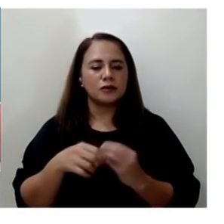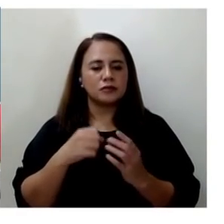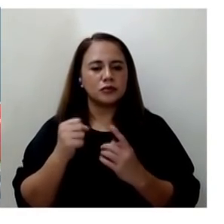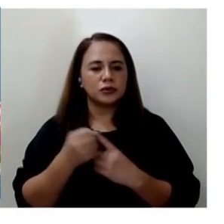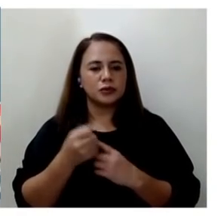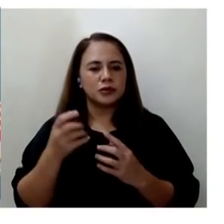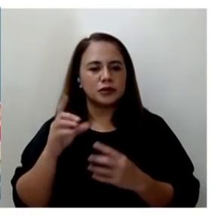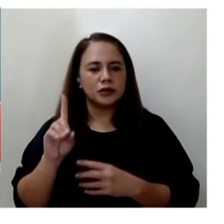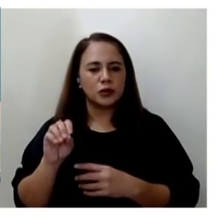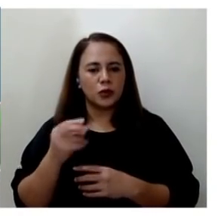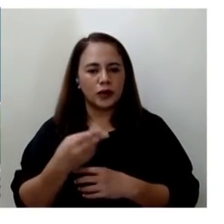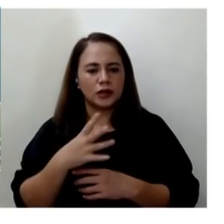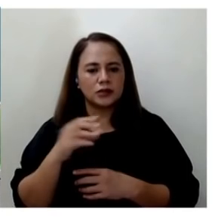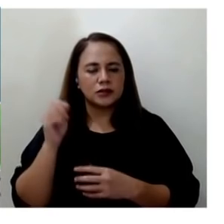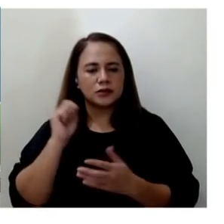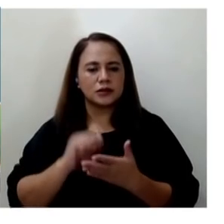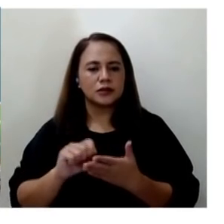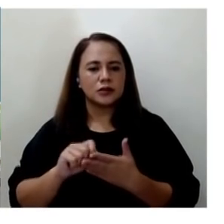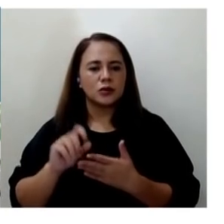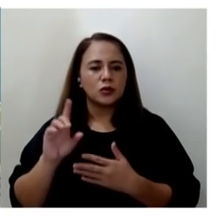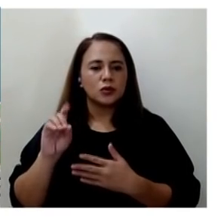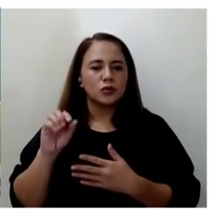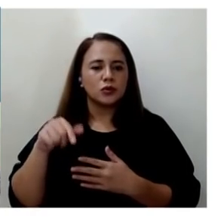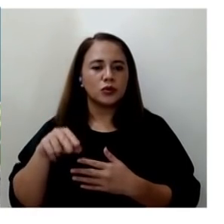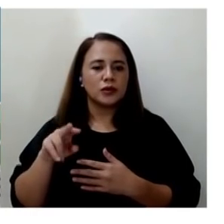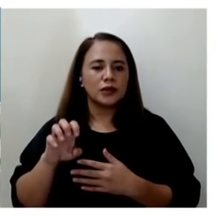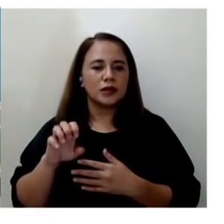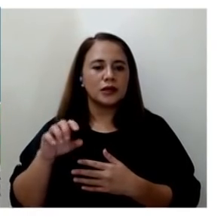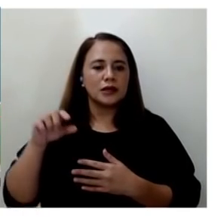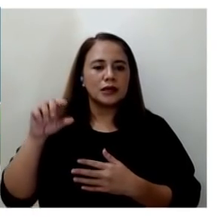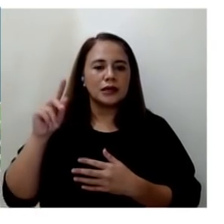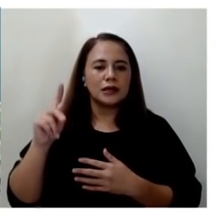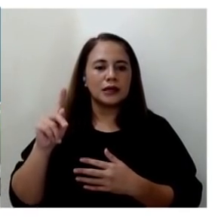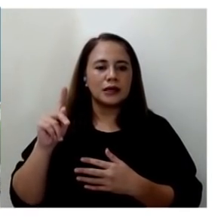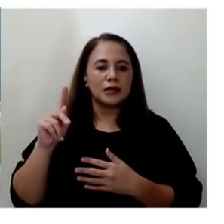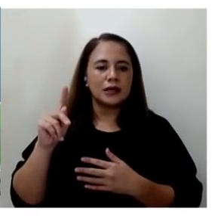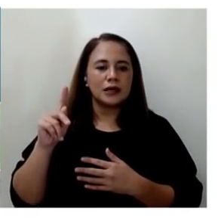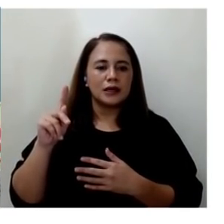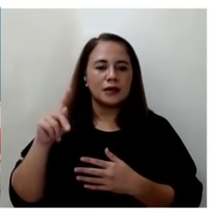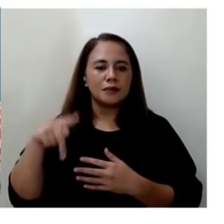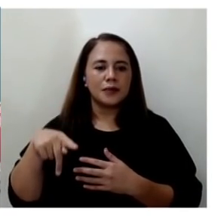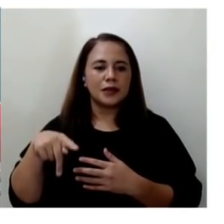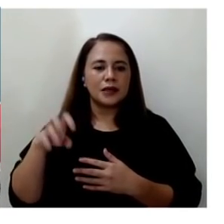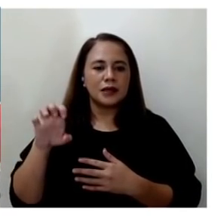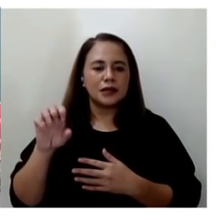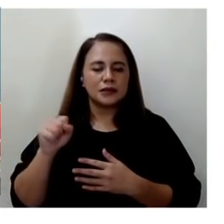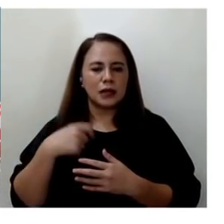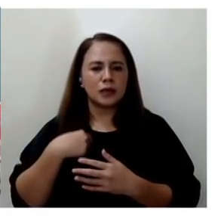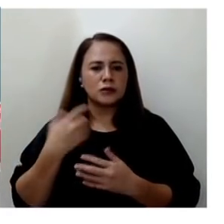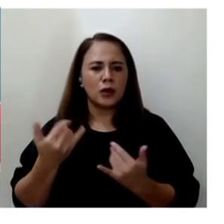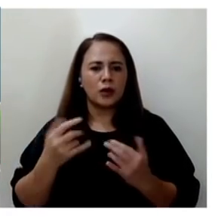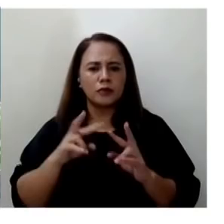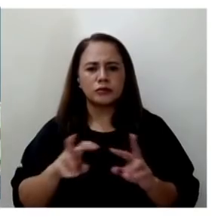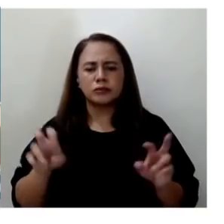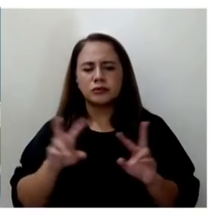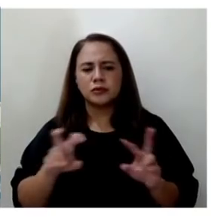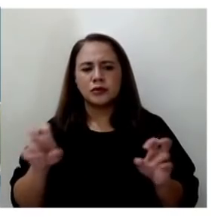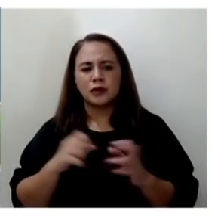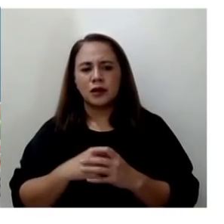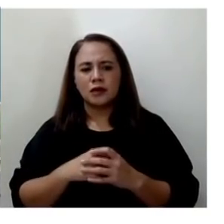the DOH and Secretary Duque involving PPEs? Opo, meron din po kaming investigation dyan sa PPEs